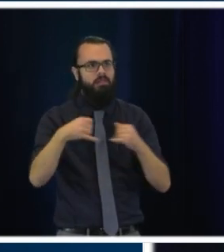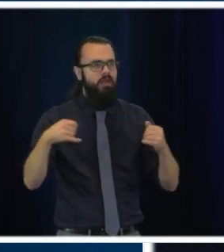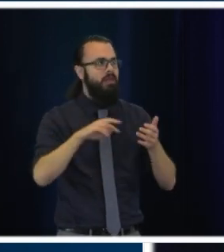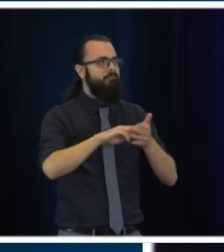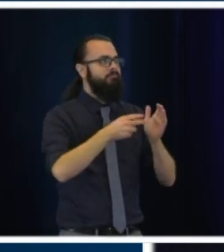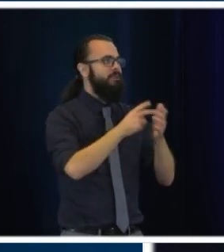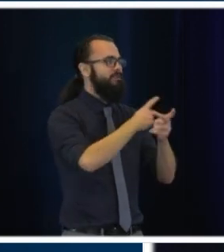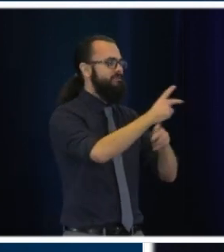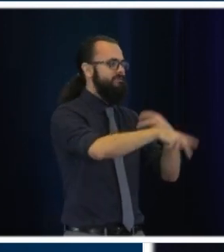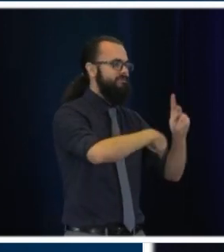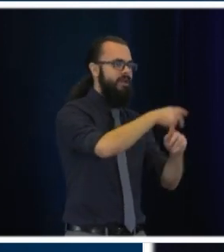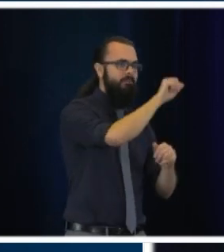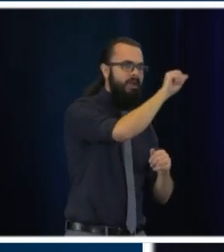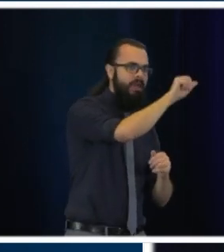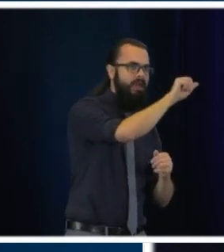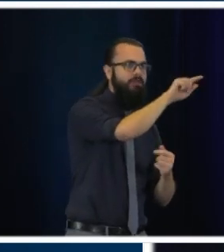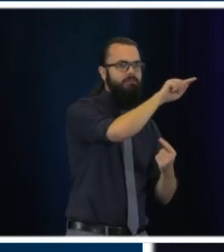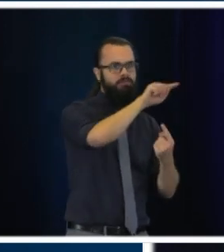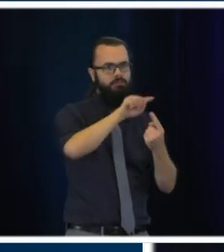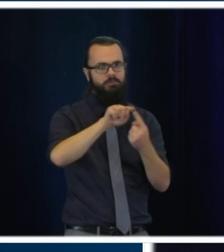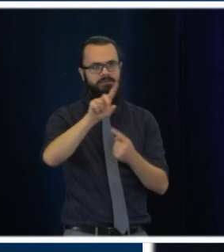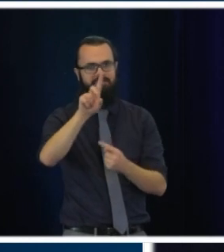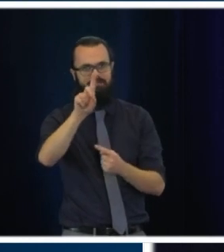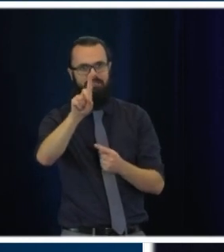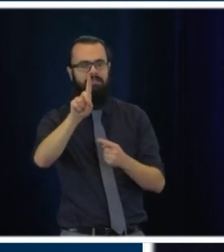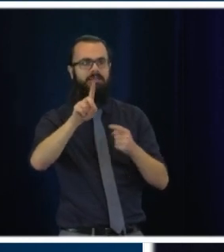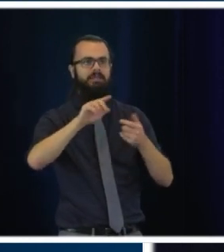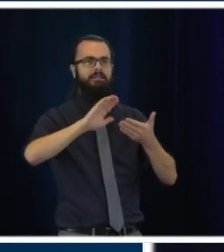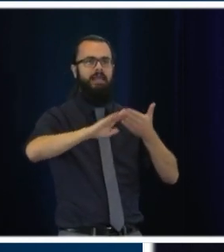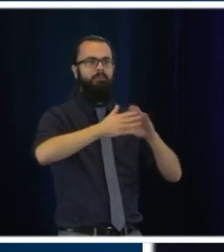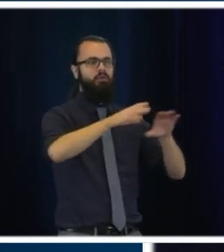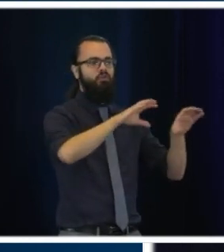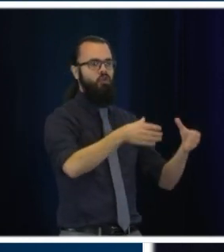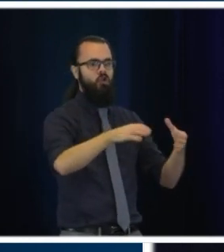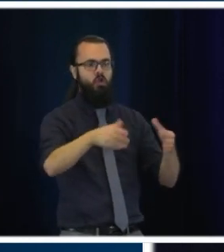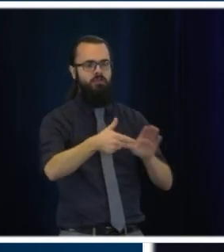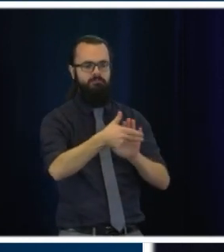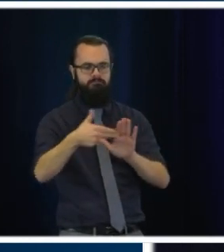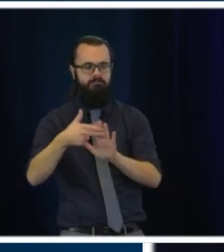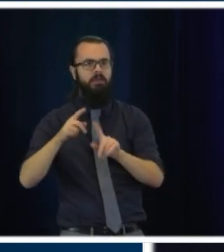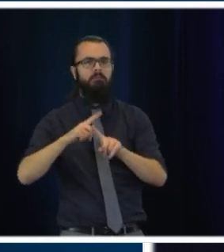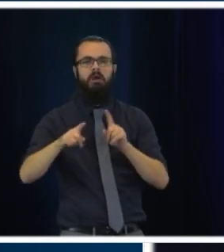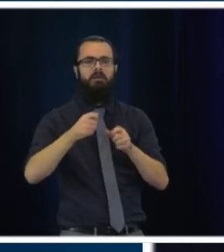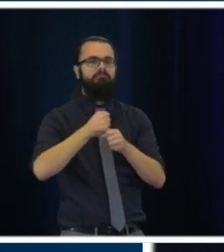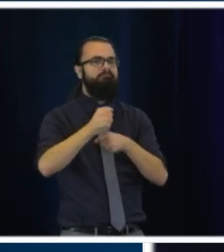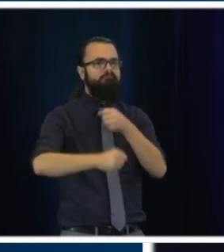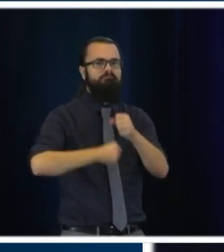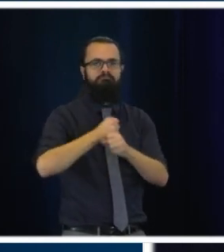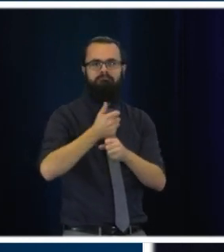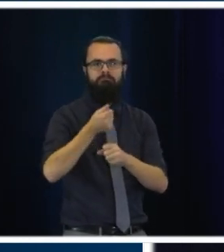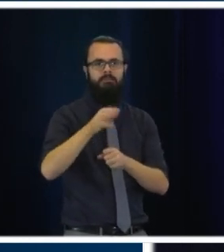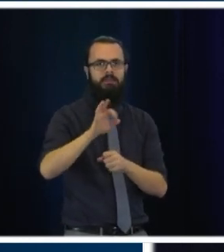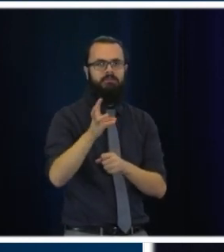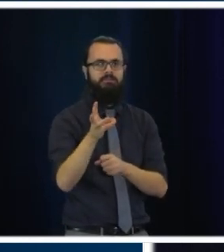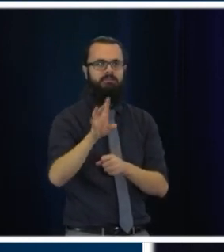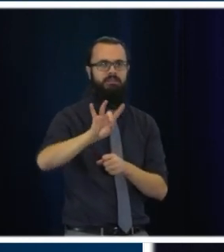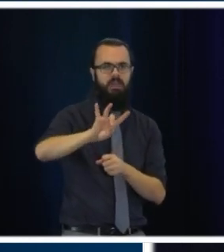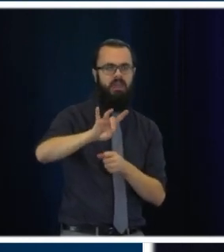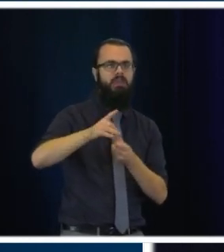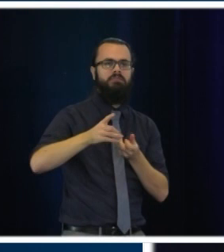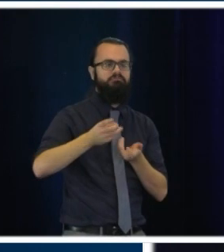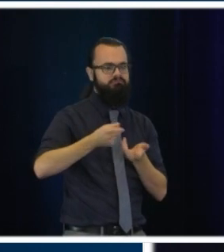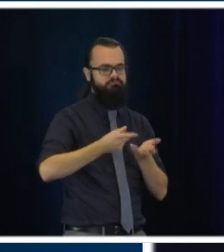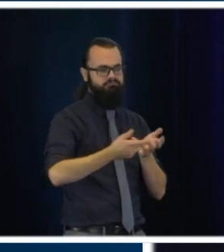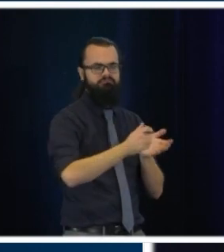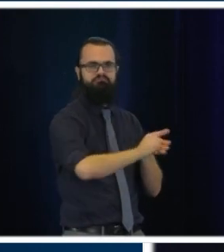through D neighborhoods. So as a result of the Fair Housing Act in 1968, that was lifted, but we still haven't recovered from